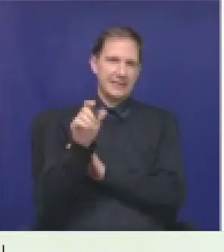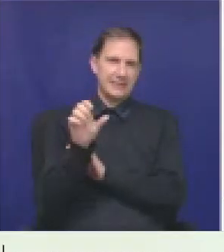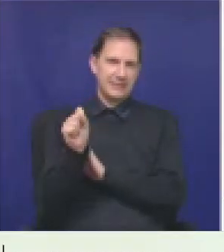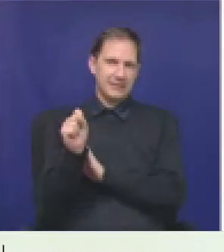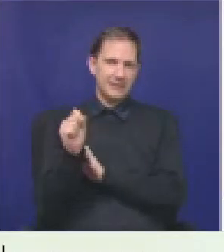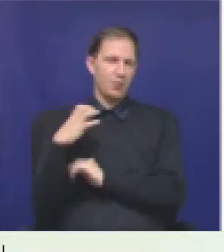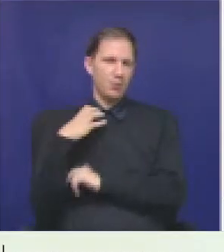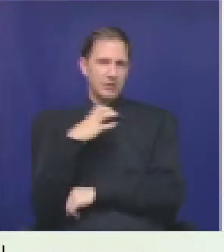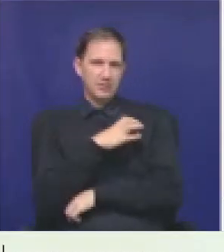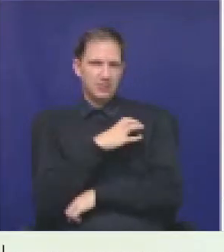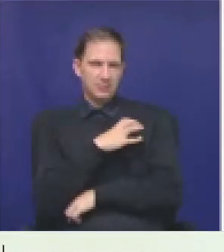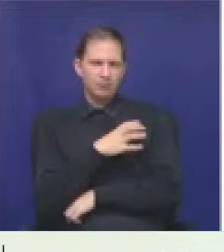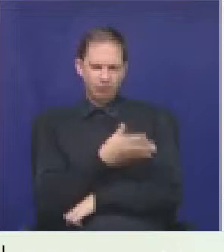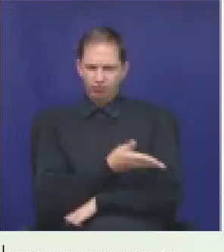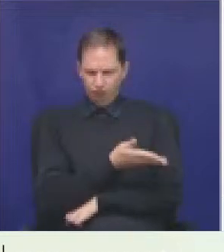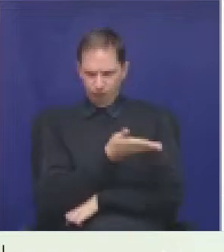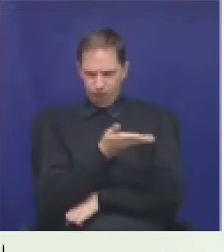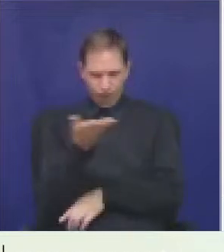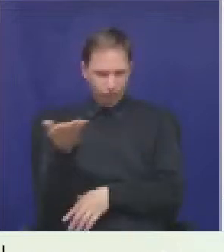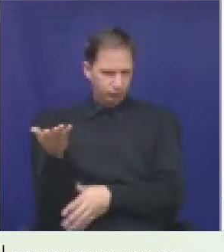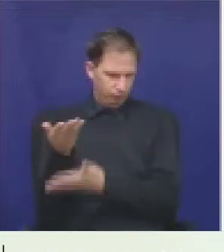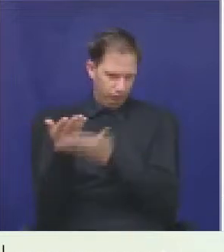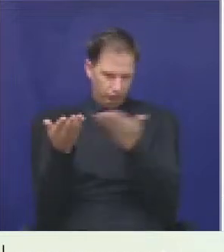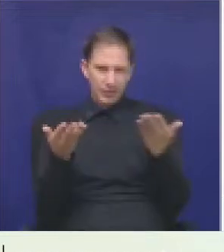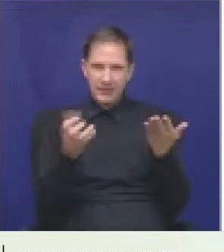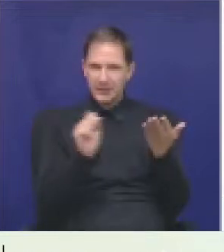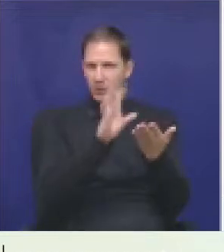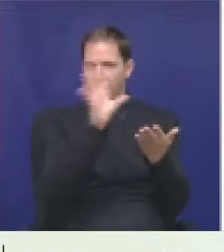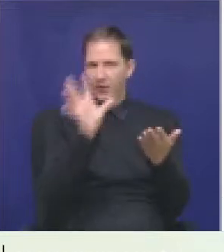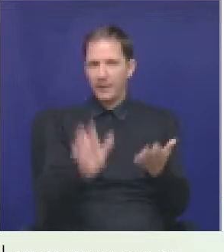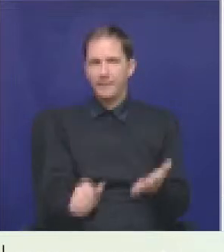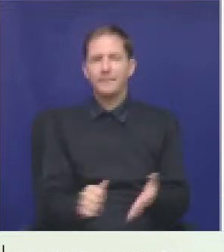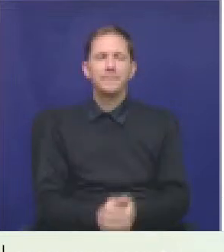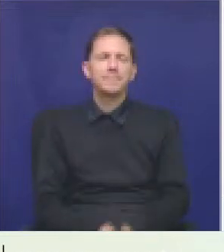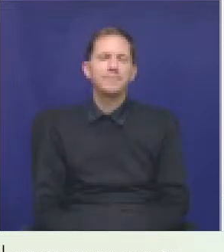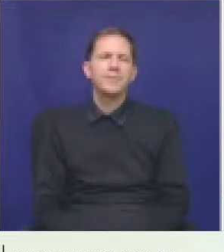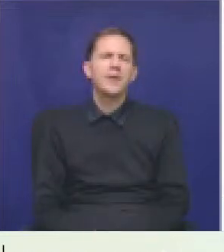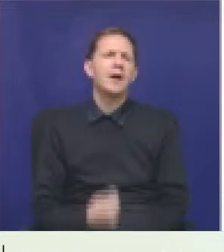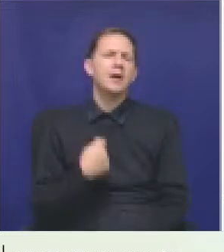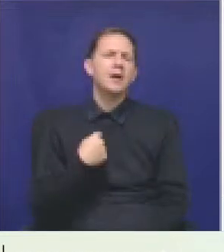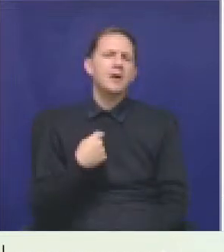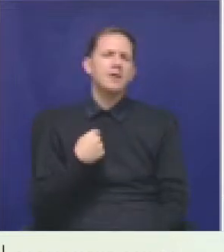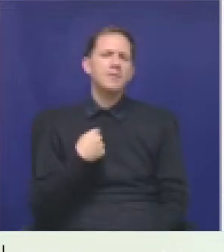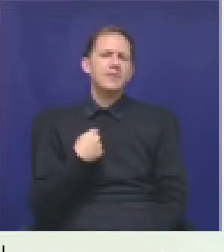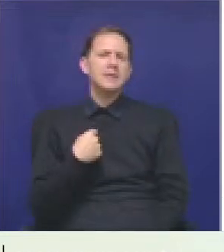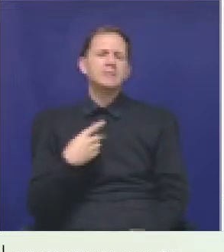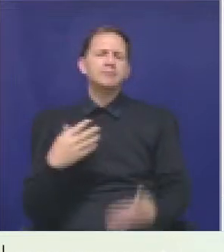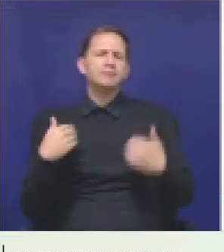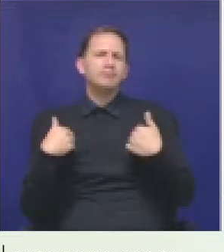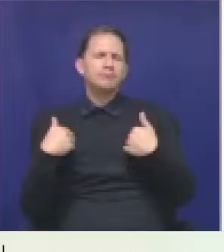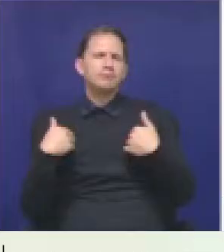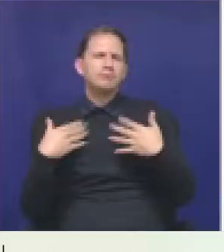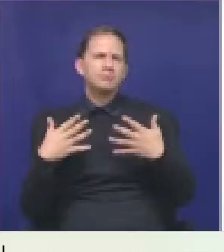Fellow South Africans, I just perhaps want to start, Honourable Minister, to note the complete collapse of logic from some